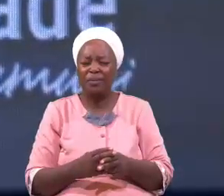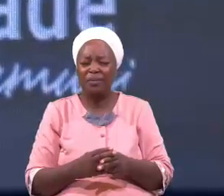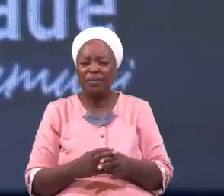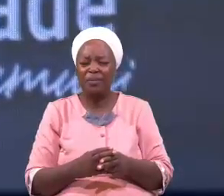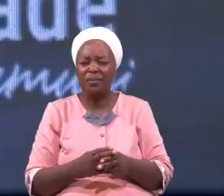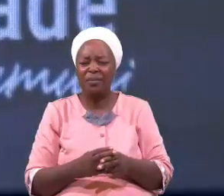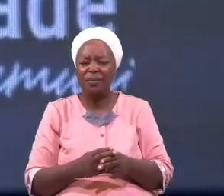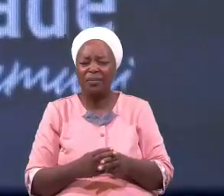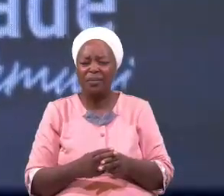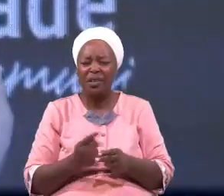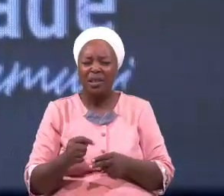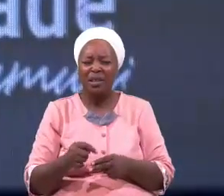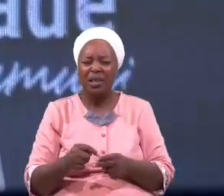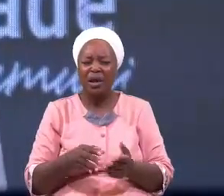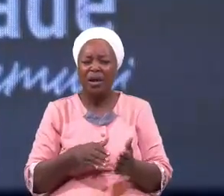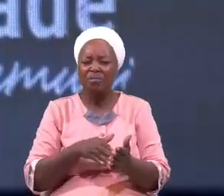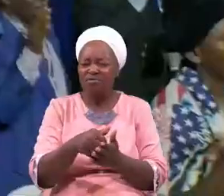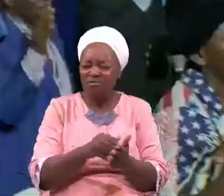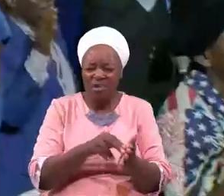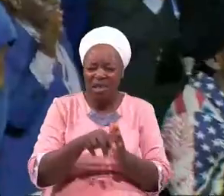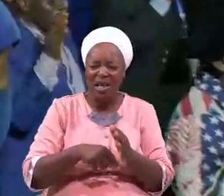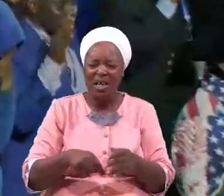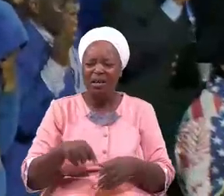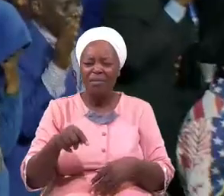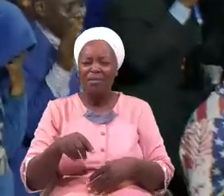The paralysis, go away in Jesus' name.